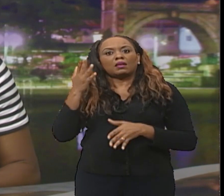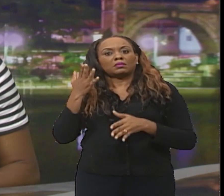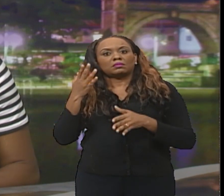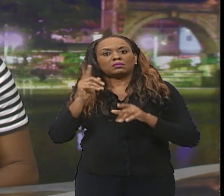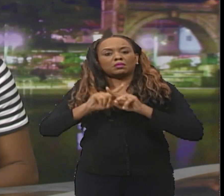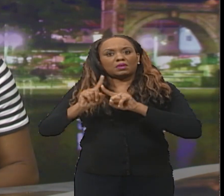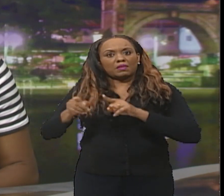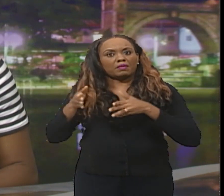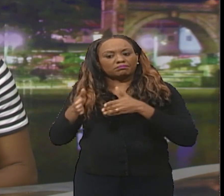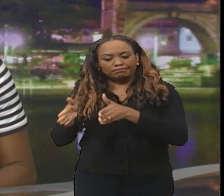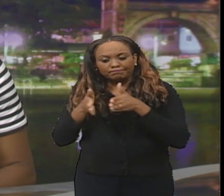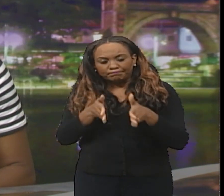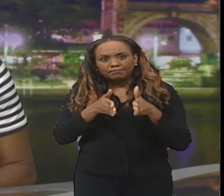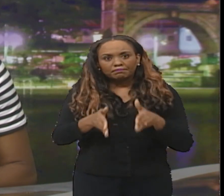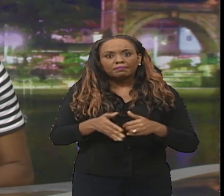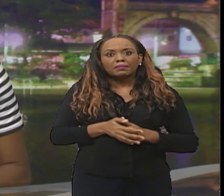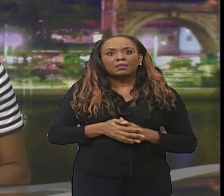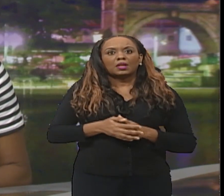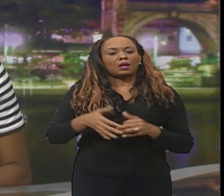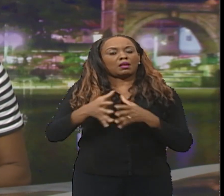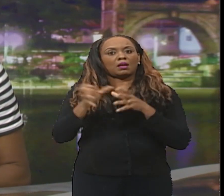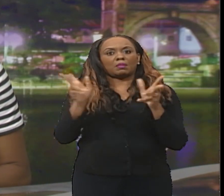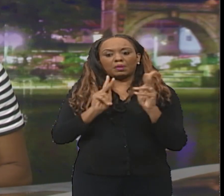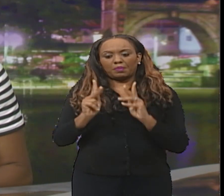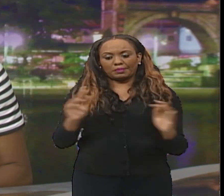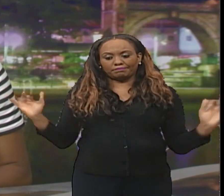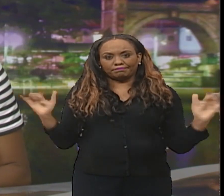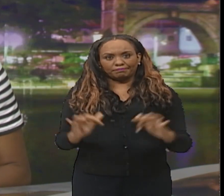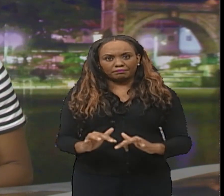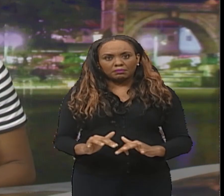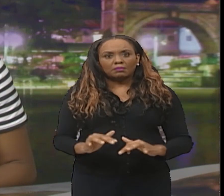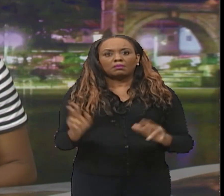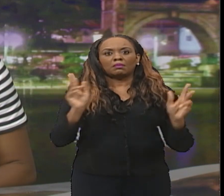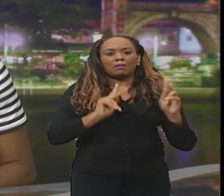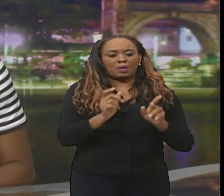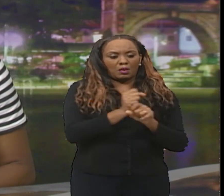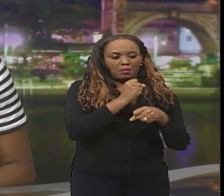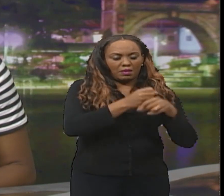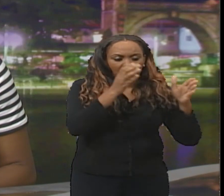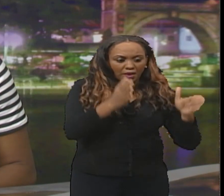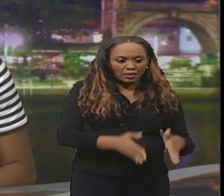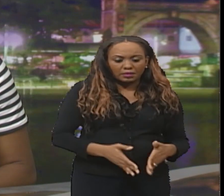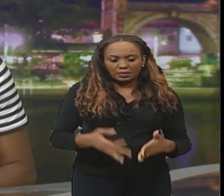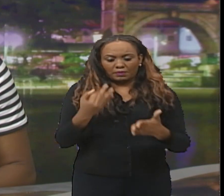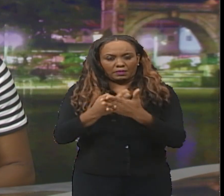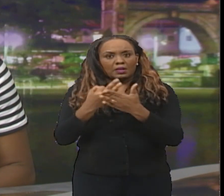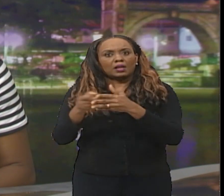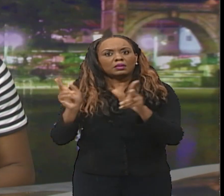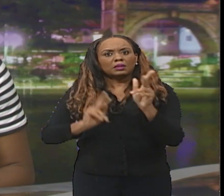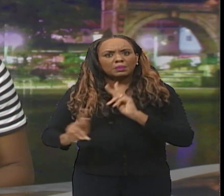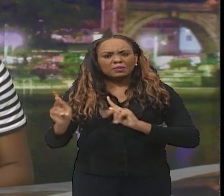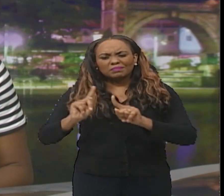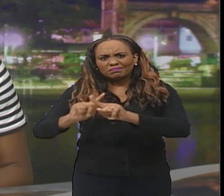will bring together stakeholders from financial advisors to manufacturers. Dr. Showan says one aspect they will be covering